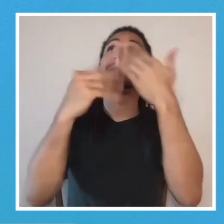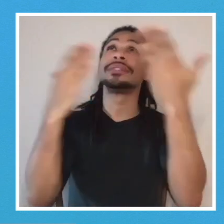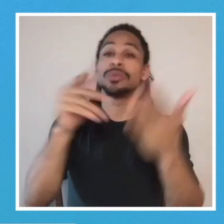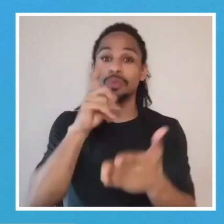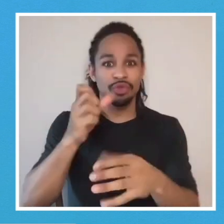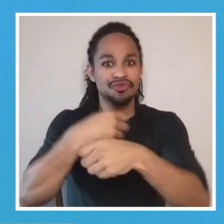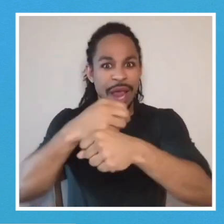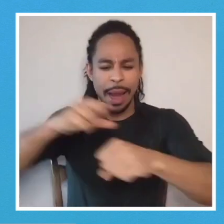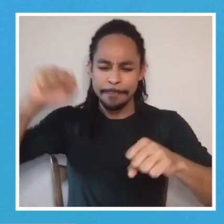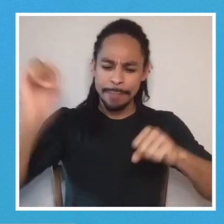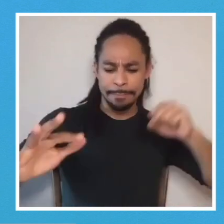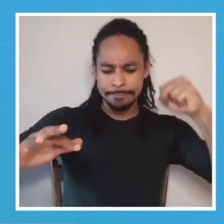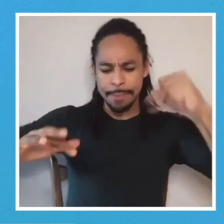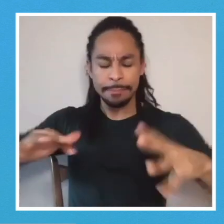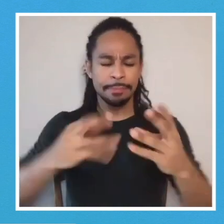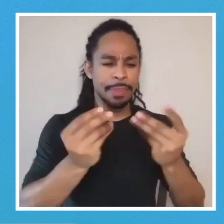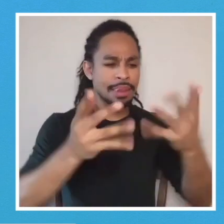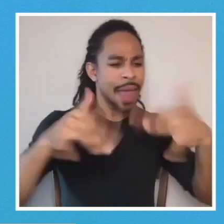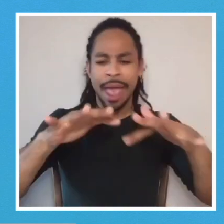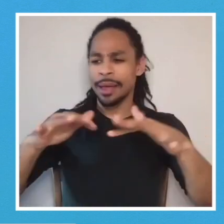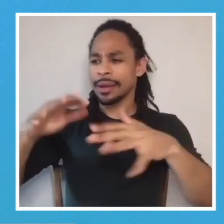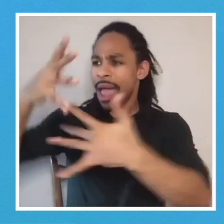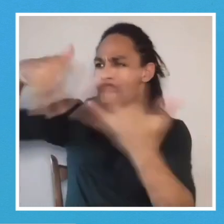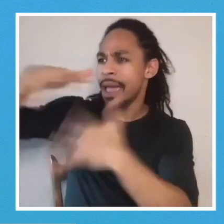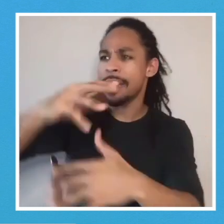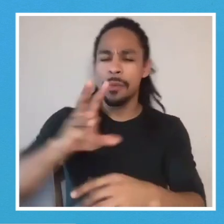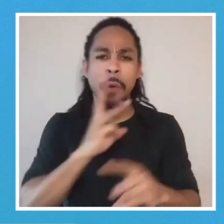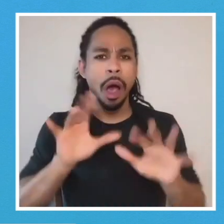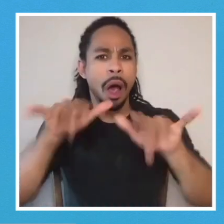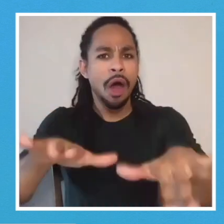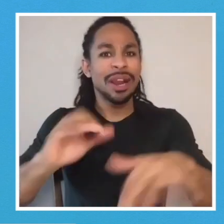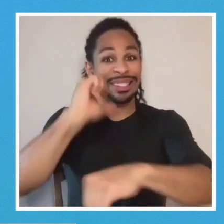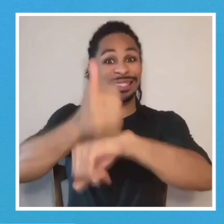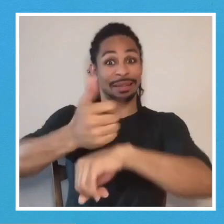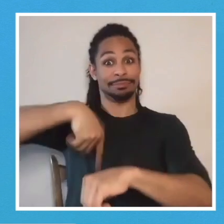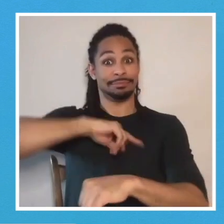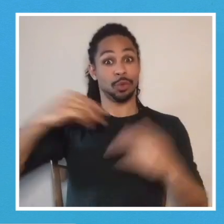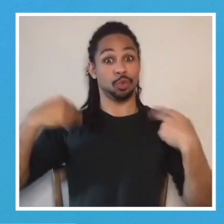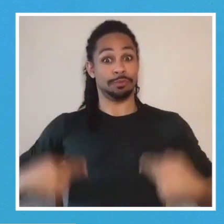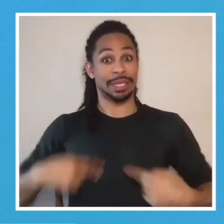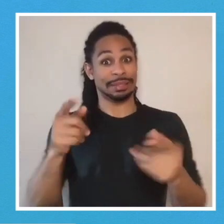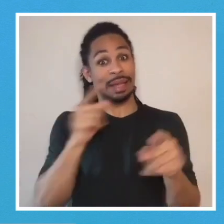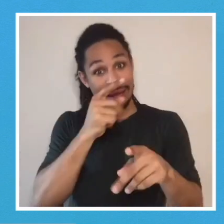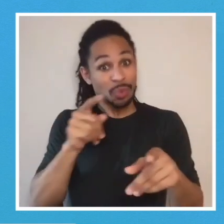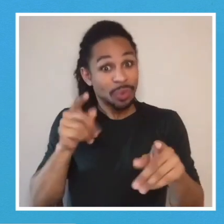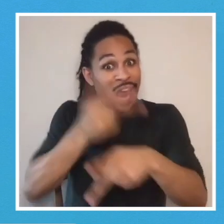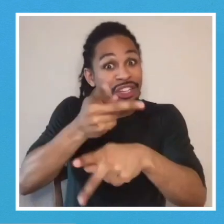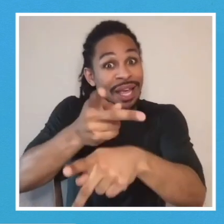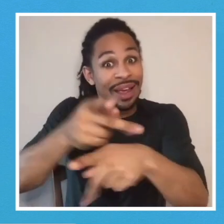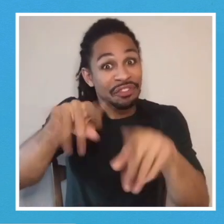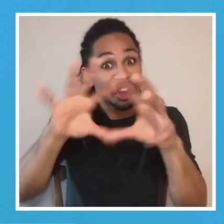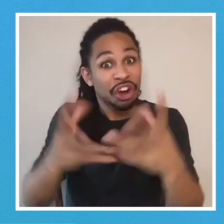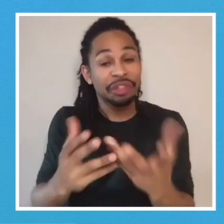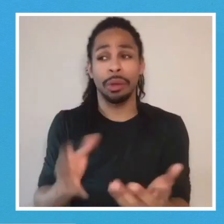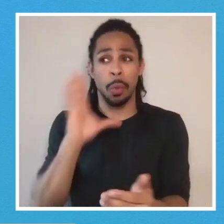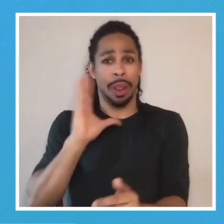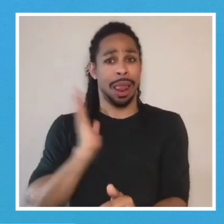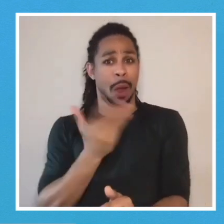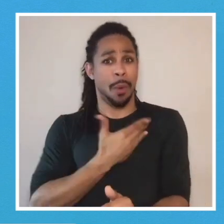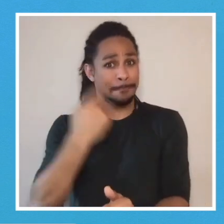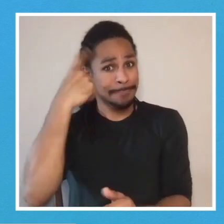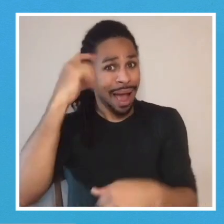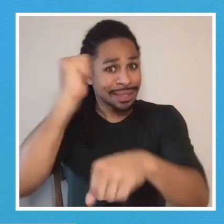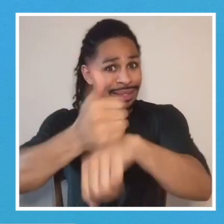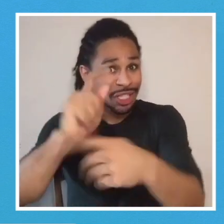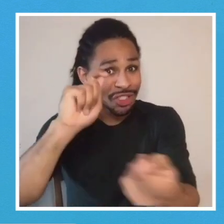water, put us here as caretakers. You know, will the mindset change? Well, it has to. There is no other